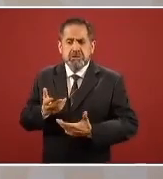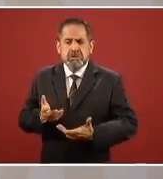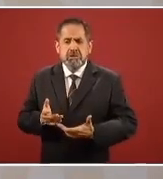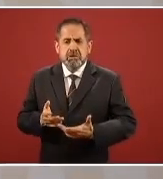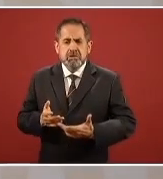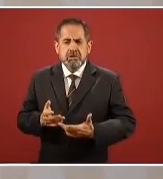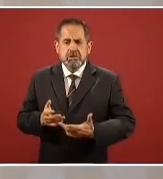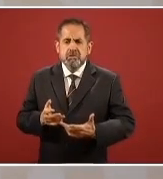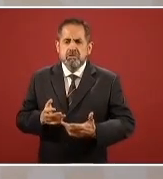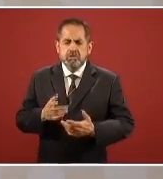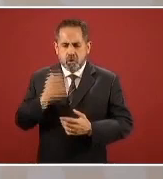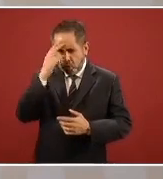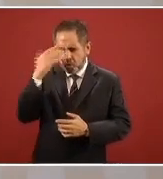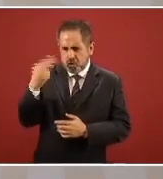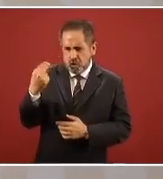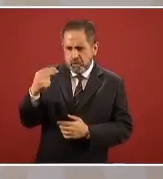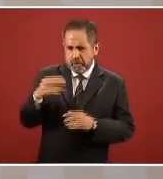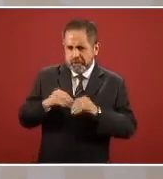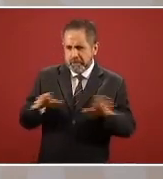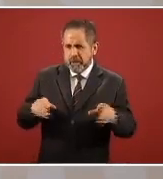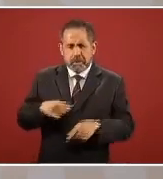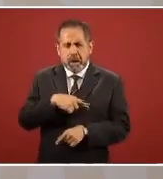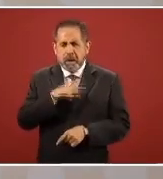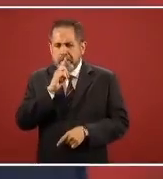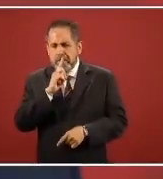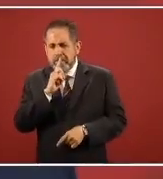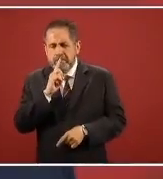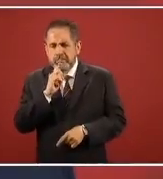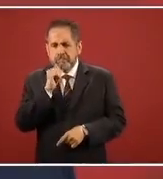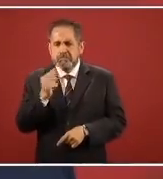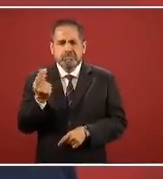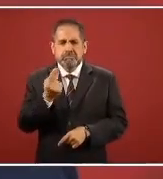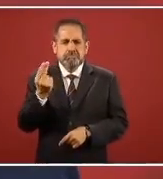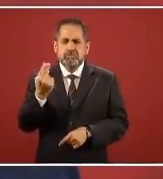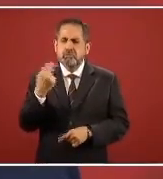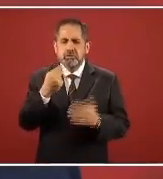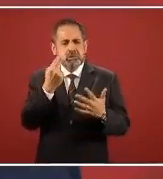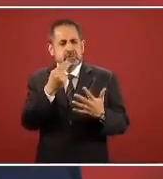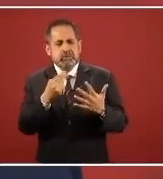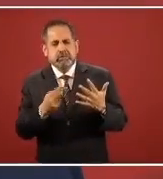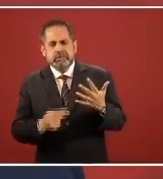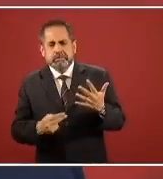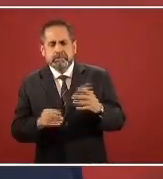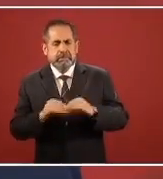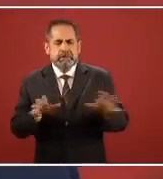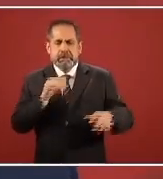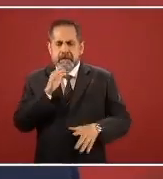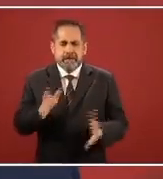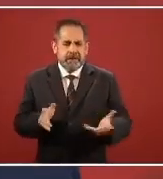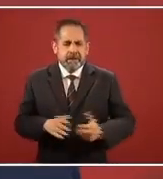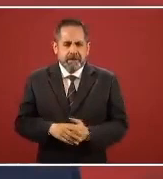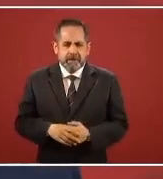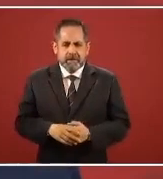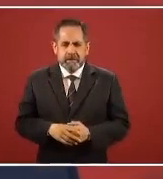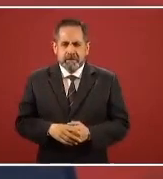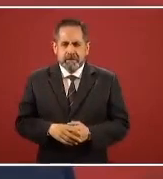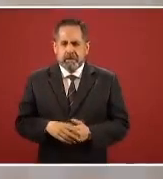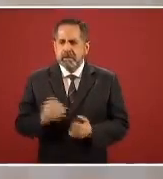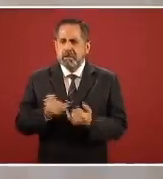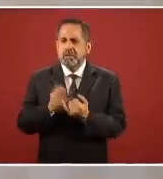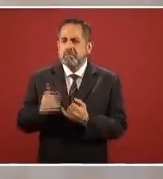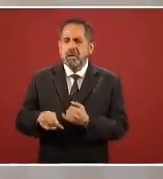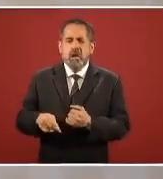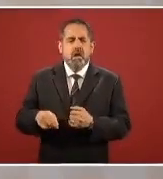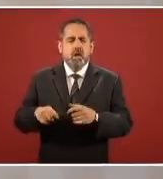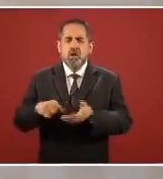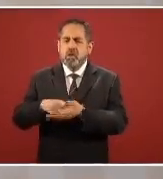se dieran a conocer los números, and lo they wanted the names to be known, they could do it. If not, es como comprar los boletos like de la lotería. The